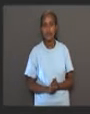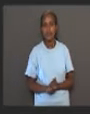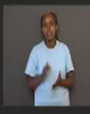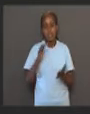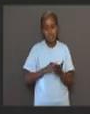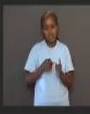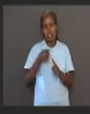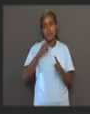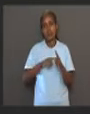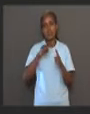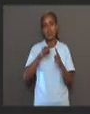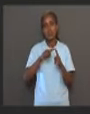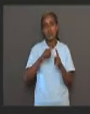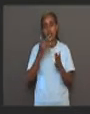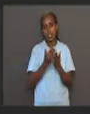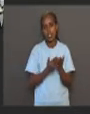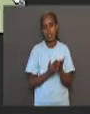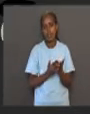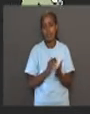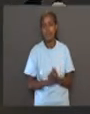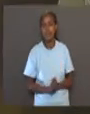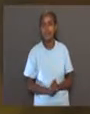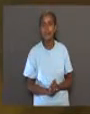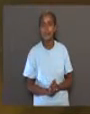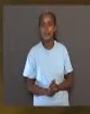Let's get back to our lesson.